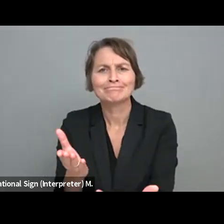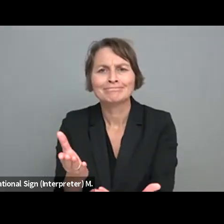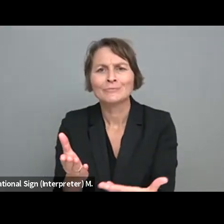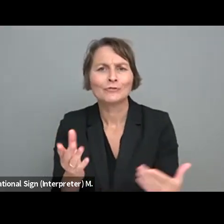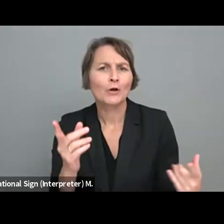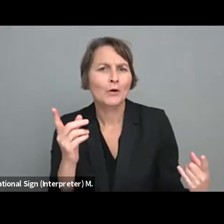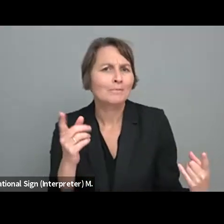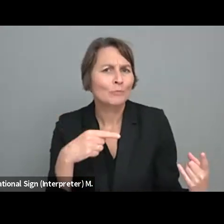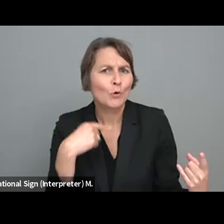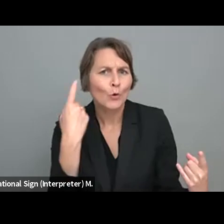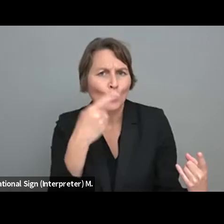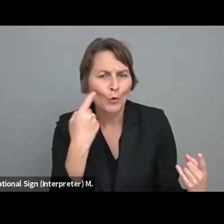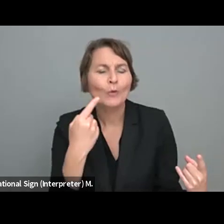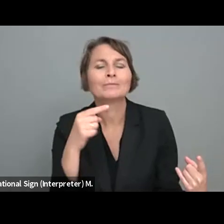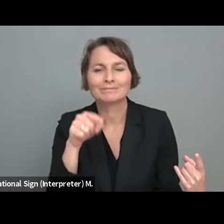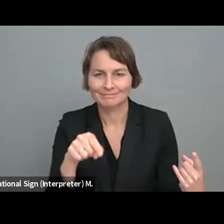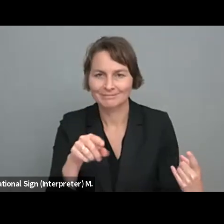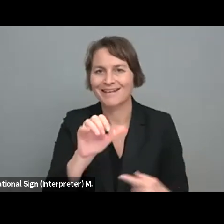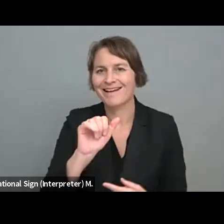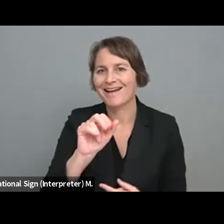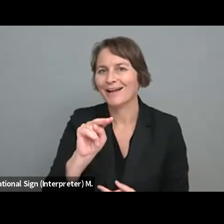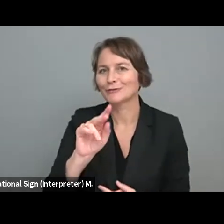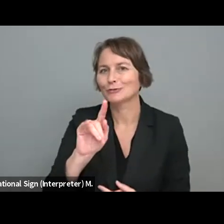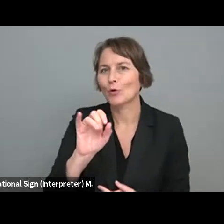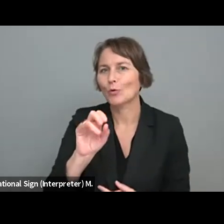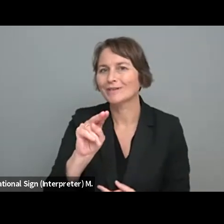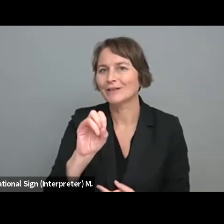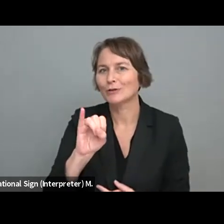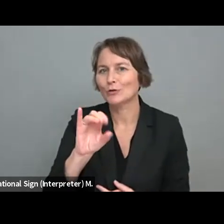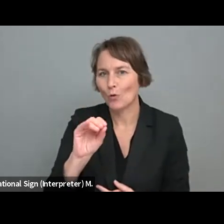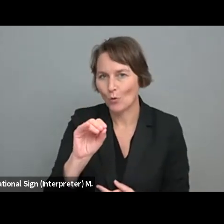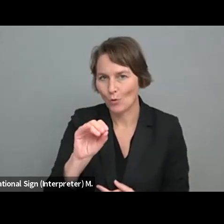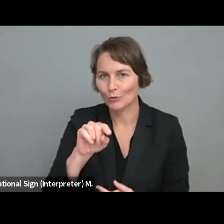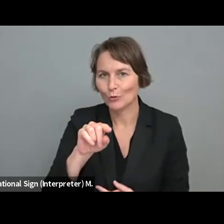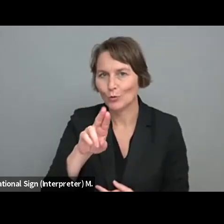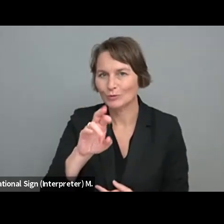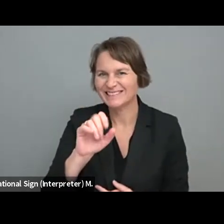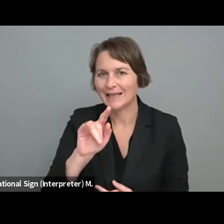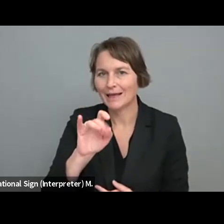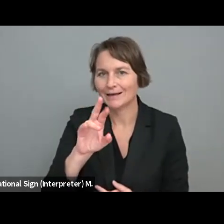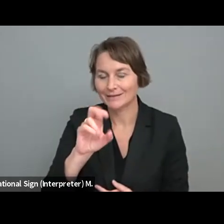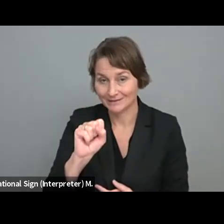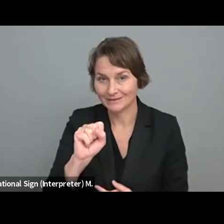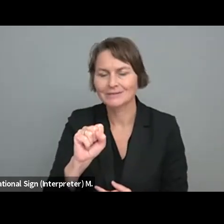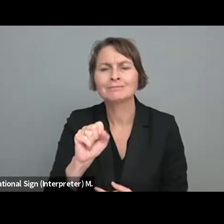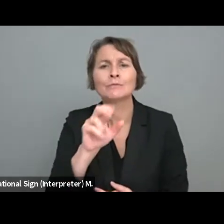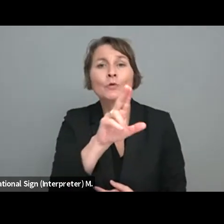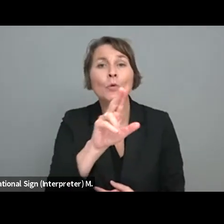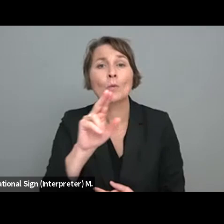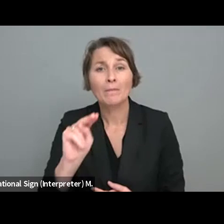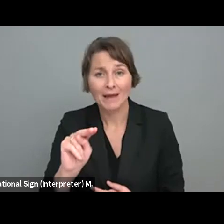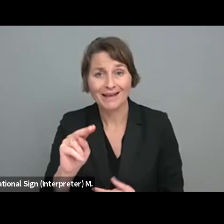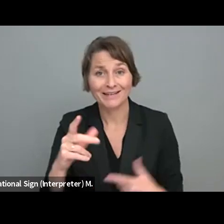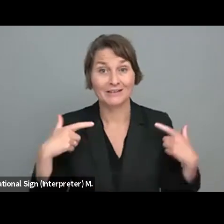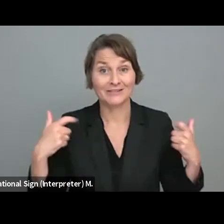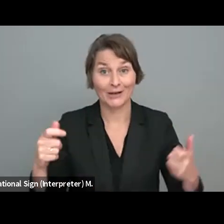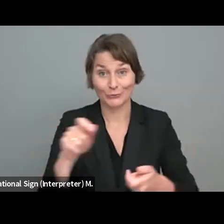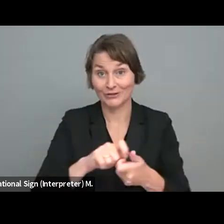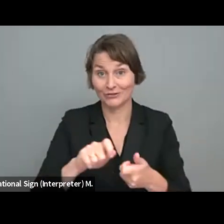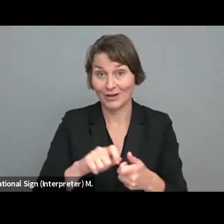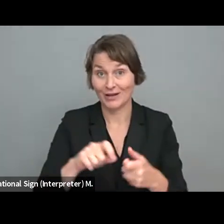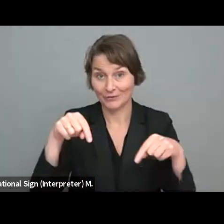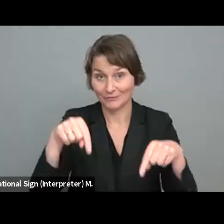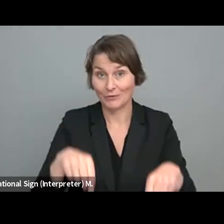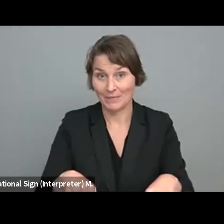from Antonio Guterres, the United Nations Secretary General. So back to the technical team as we listen to